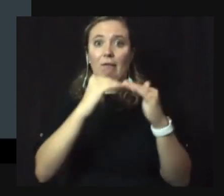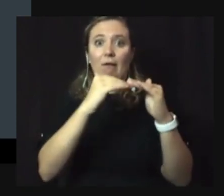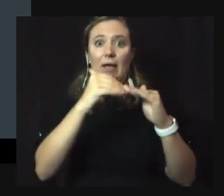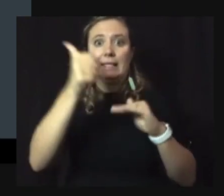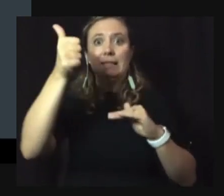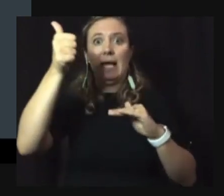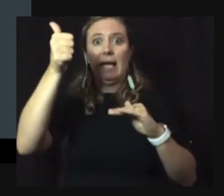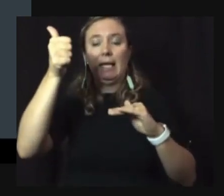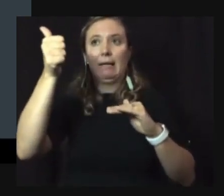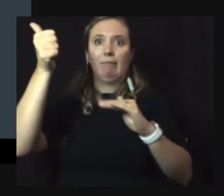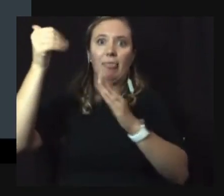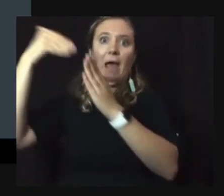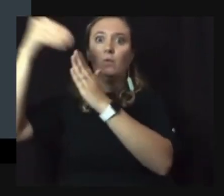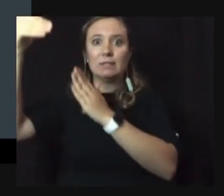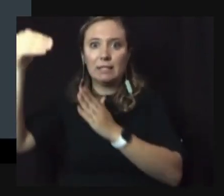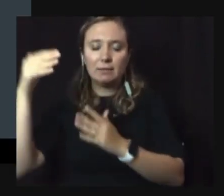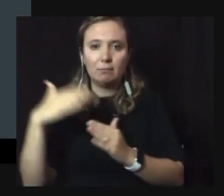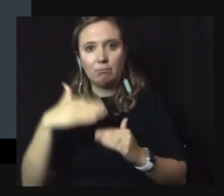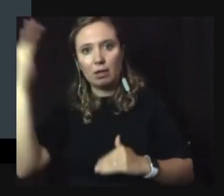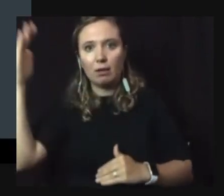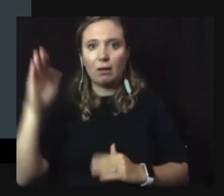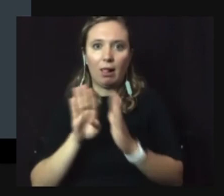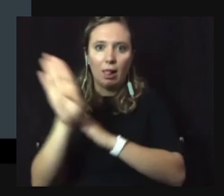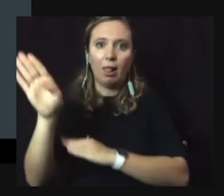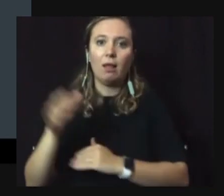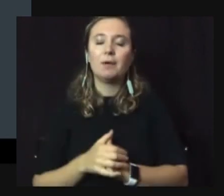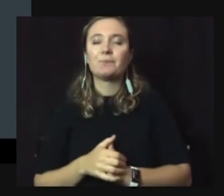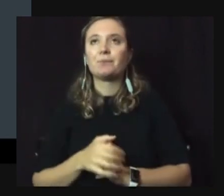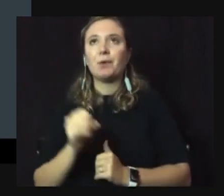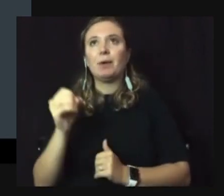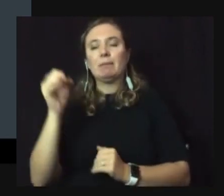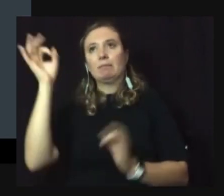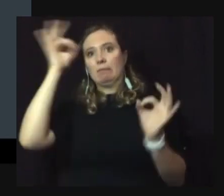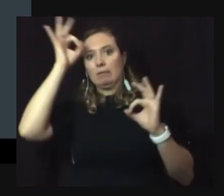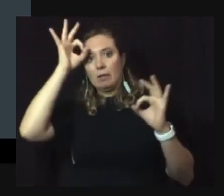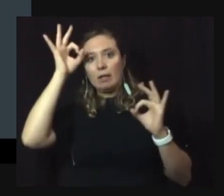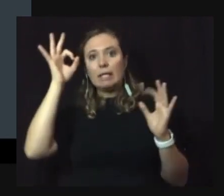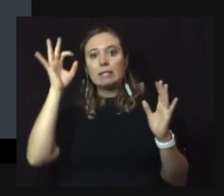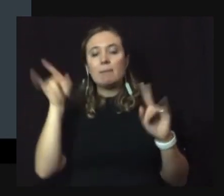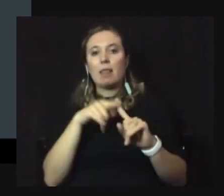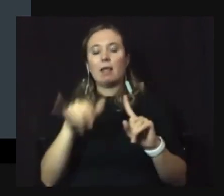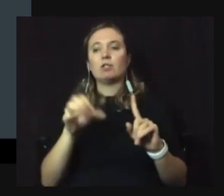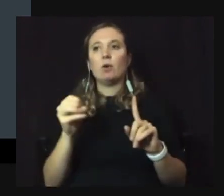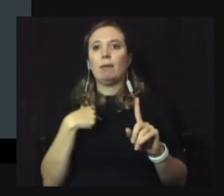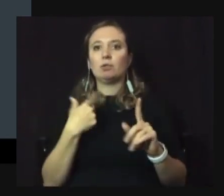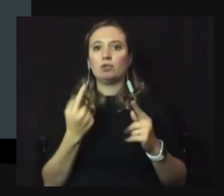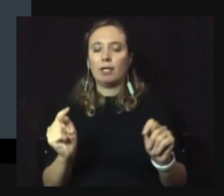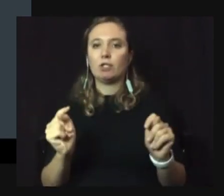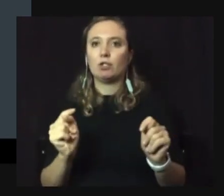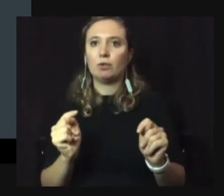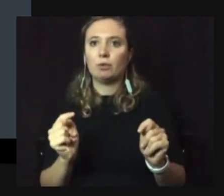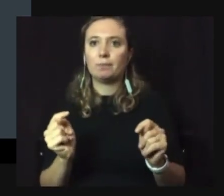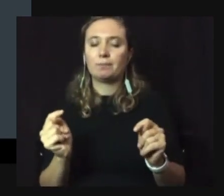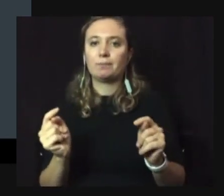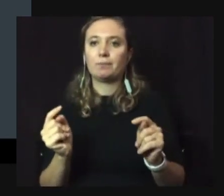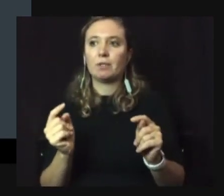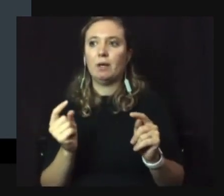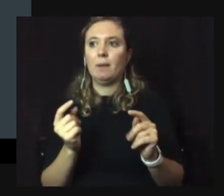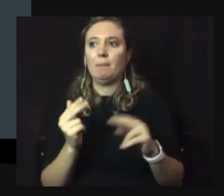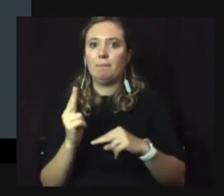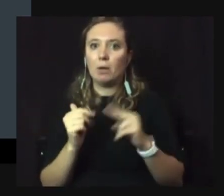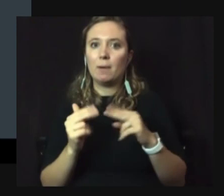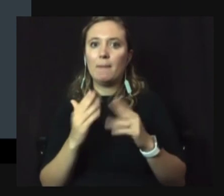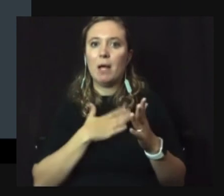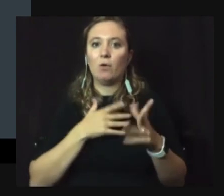10,000. I don't know. I have no clue. So I have been doing things to reclaim my regulation. I'll show you because they're